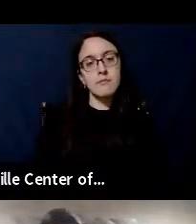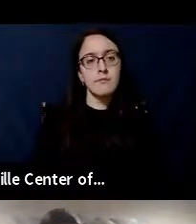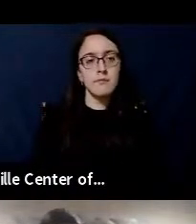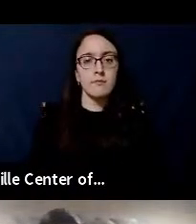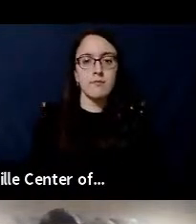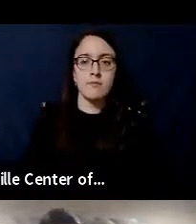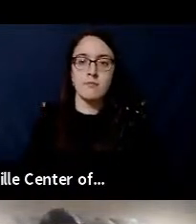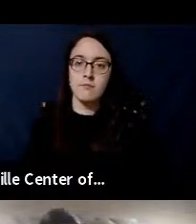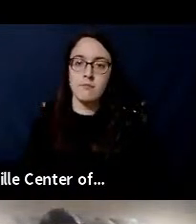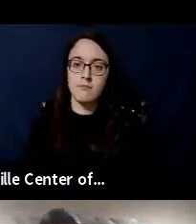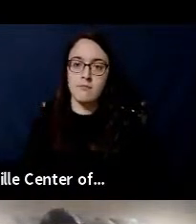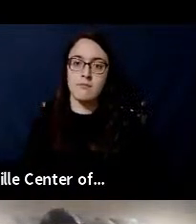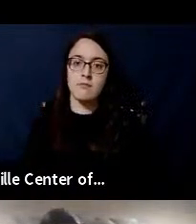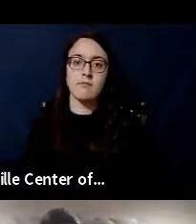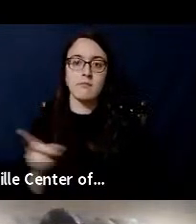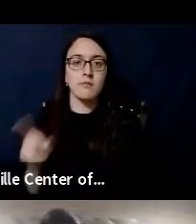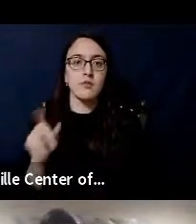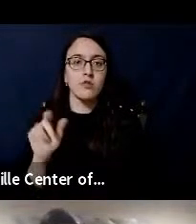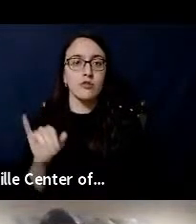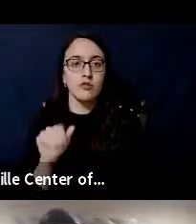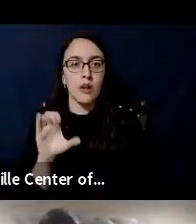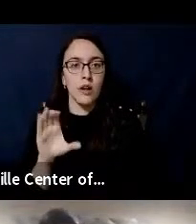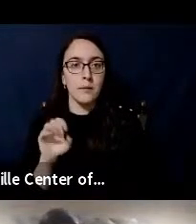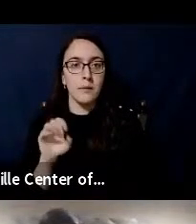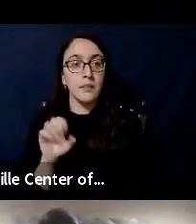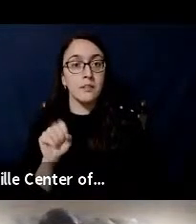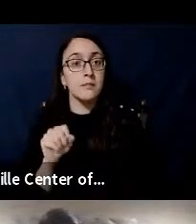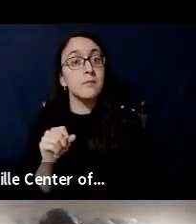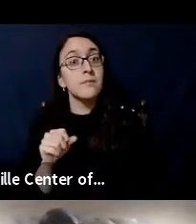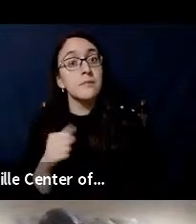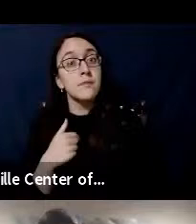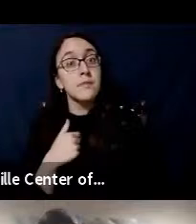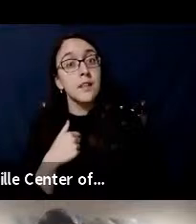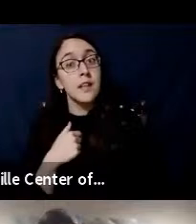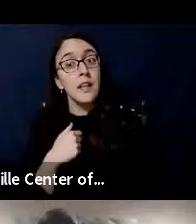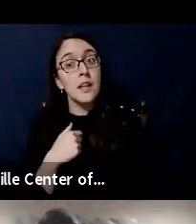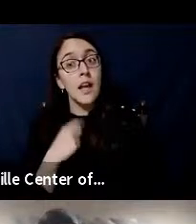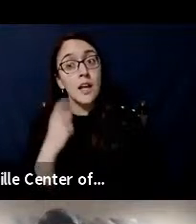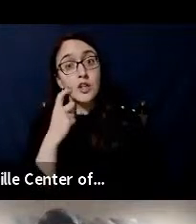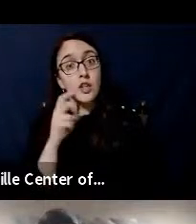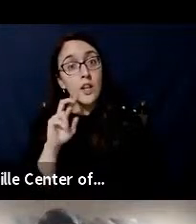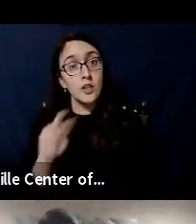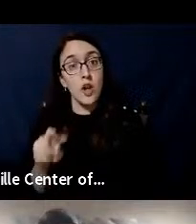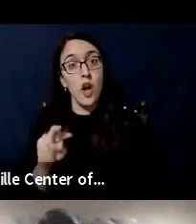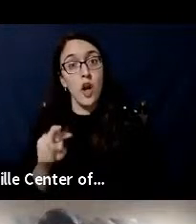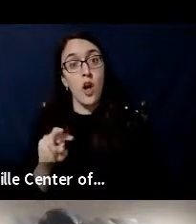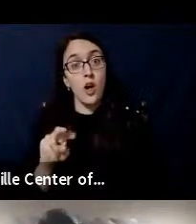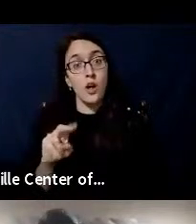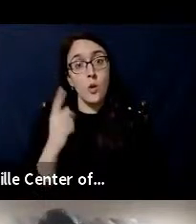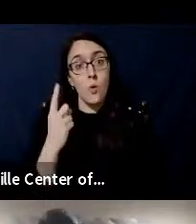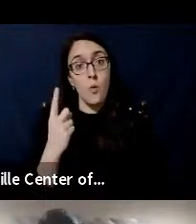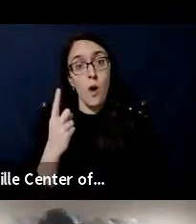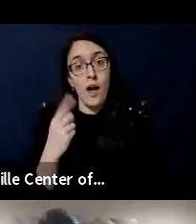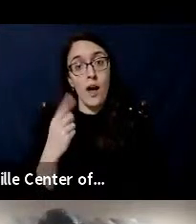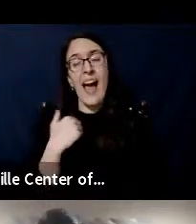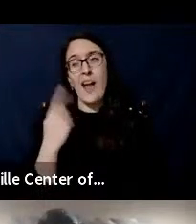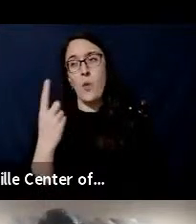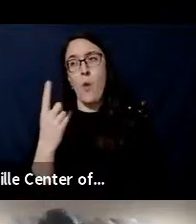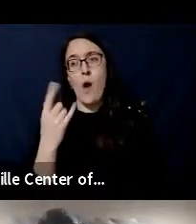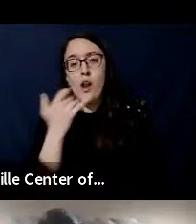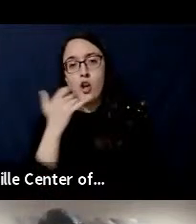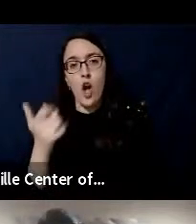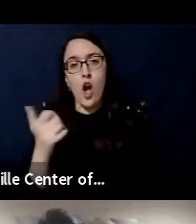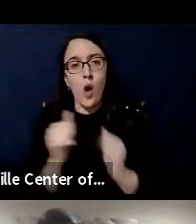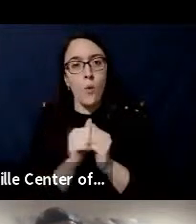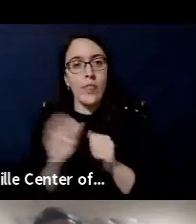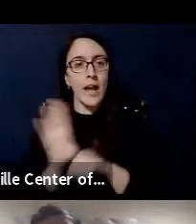I had I'm sorry, Dr. Goetcher. Just in general, I had a fascinating call this week with a company here in town